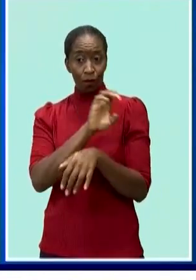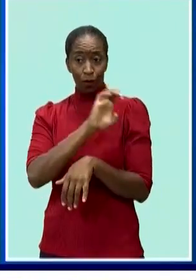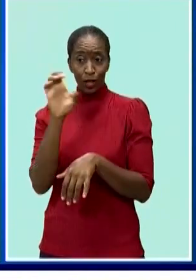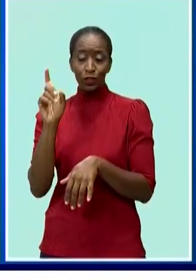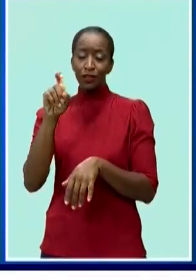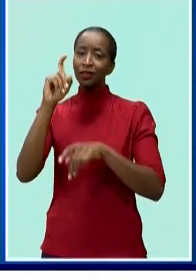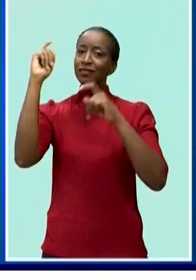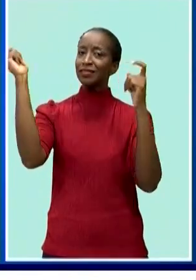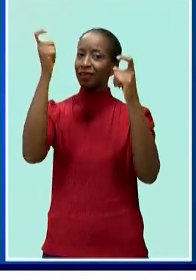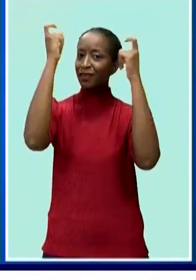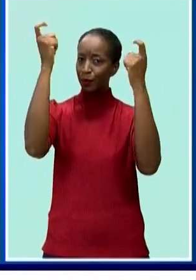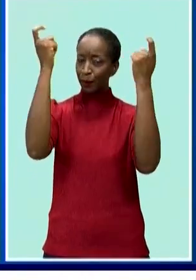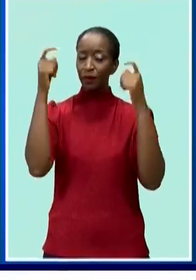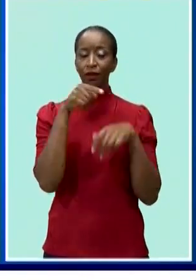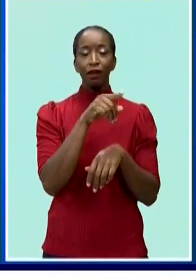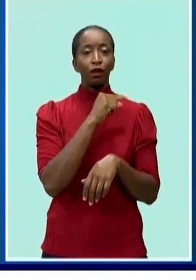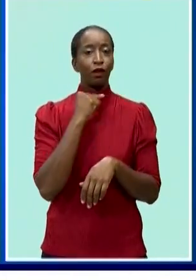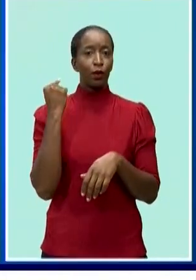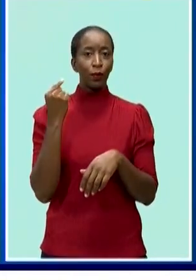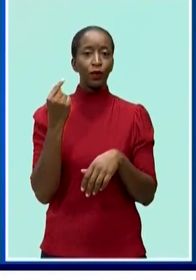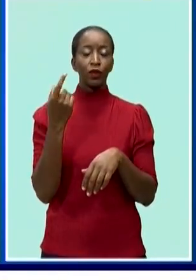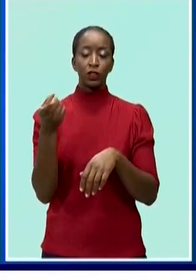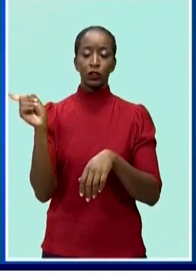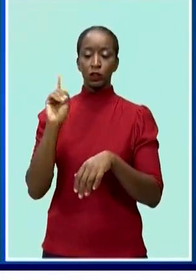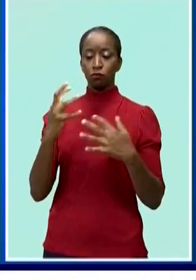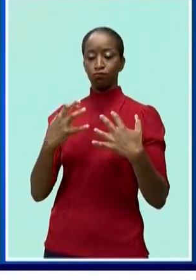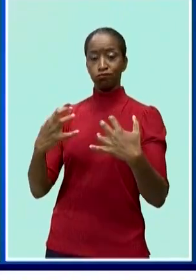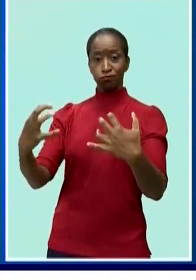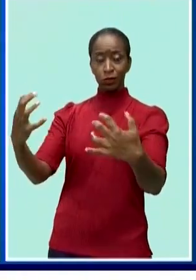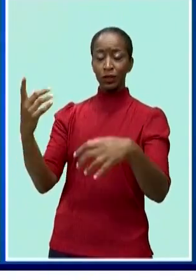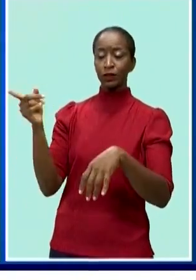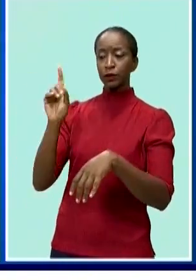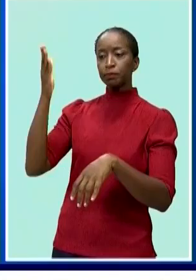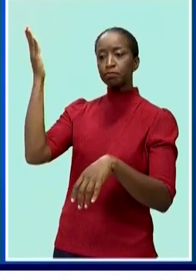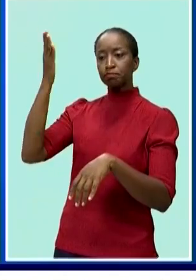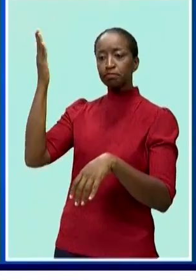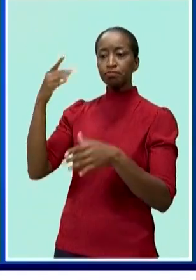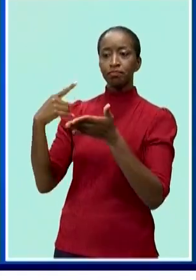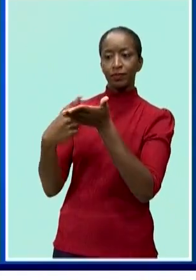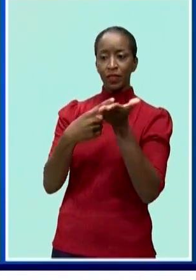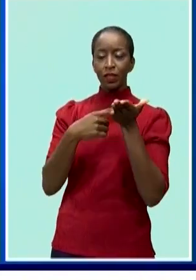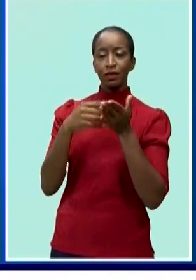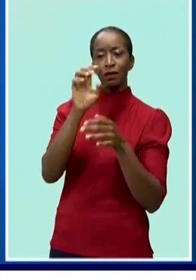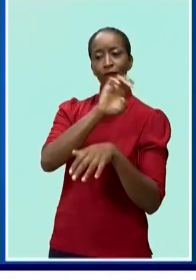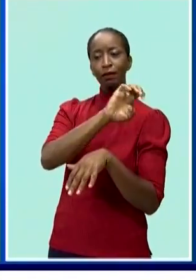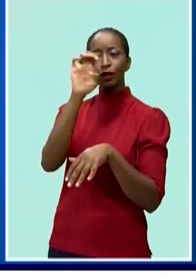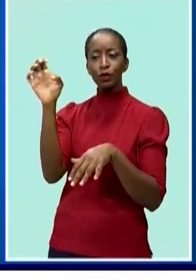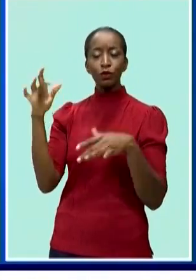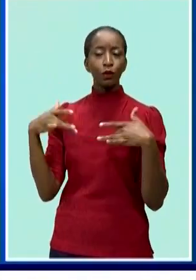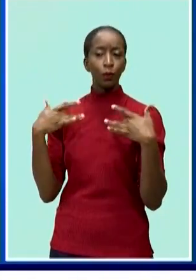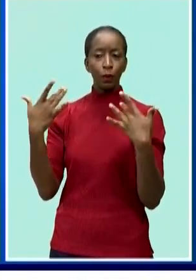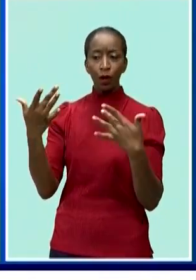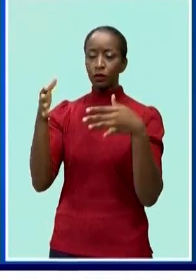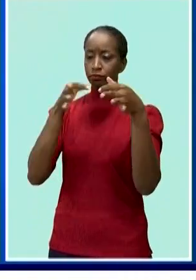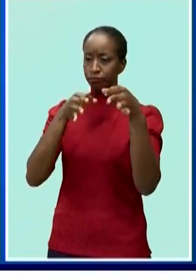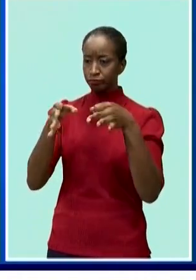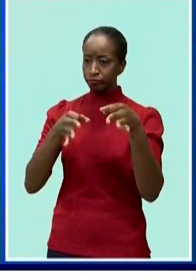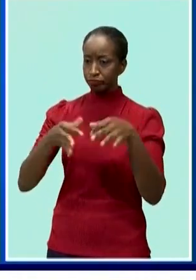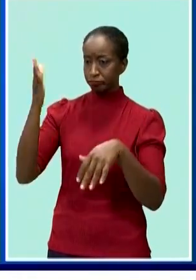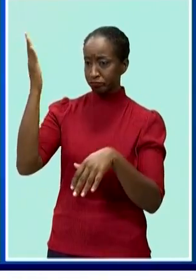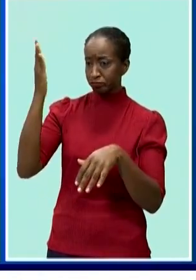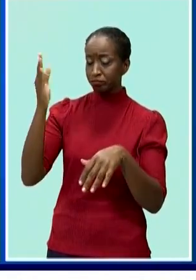the remarks as he delivered a message for the Easter season at the St. Peter's Parish Church. He says Barbadians are traditionally